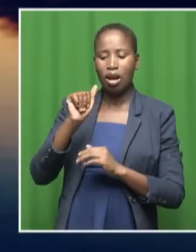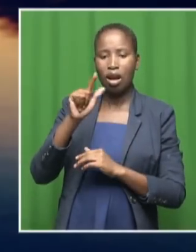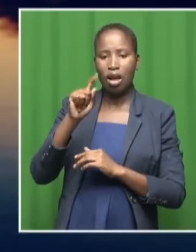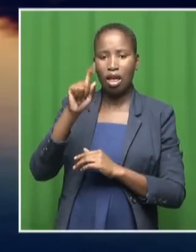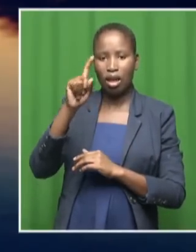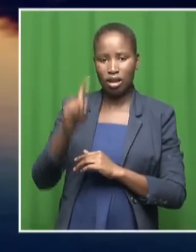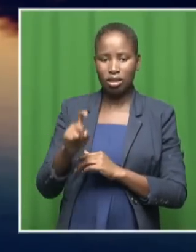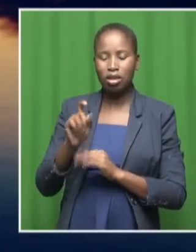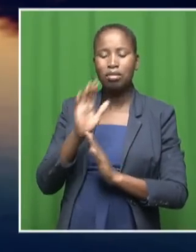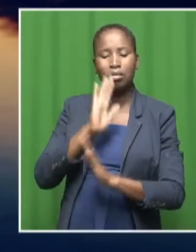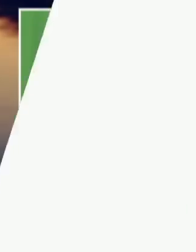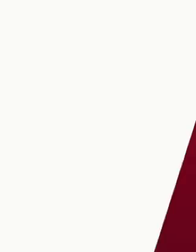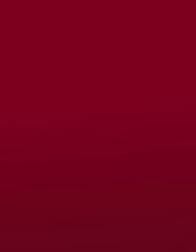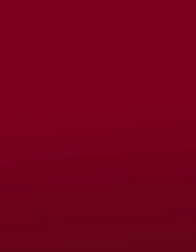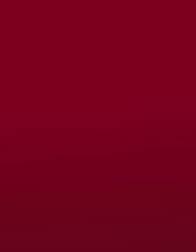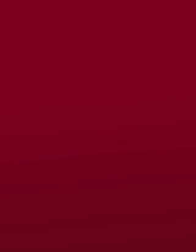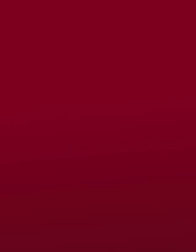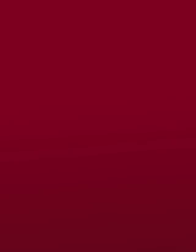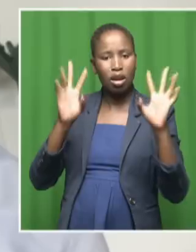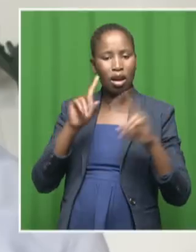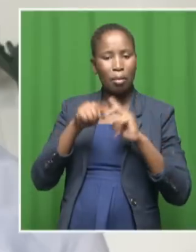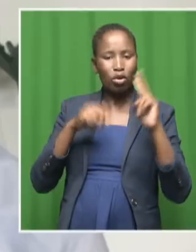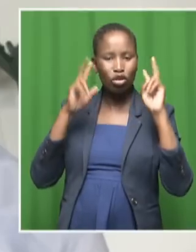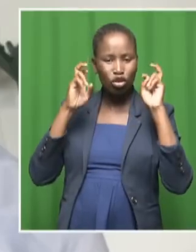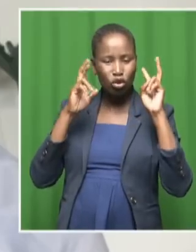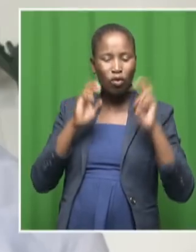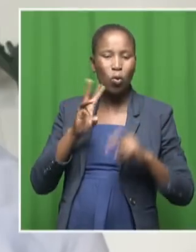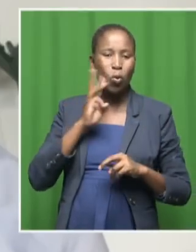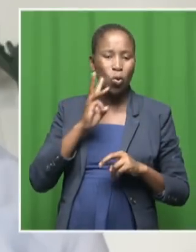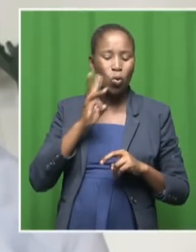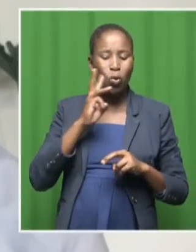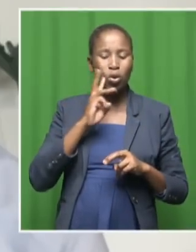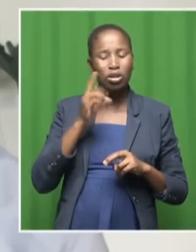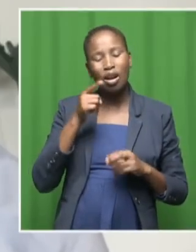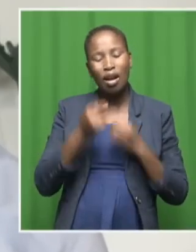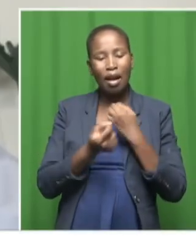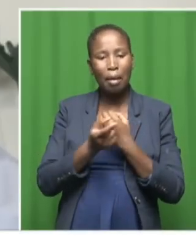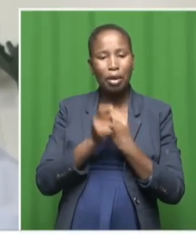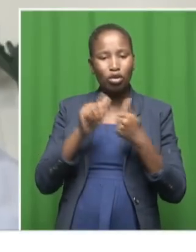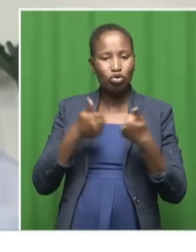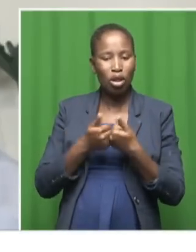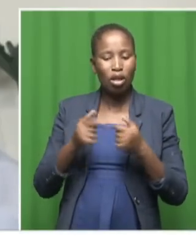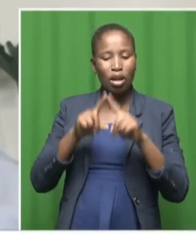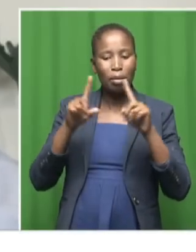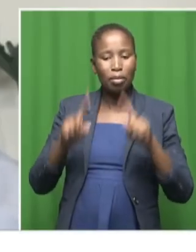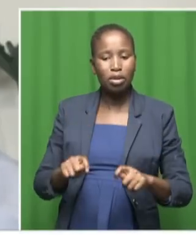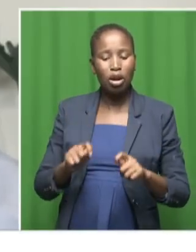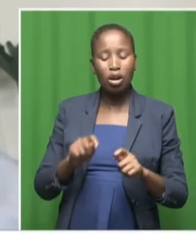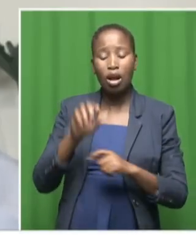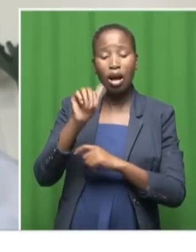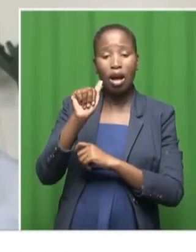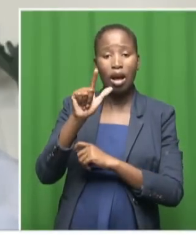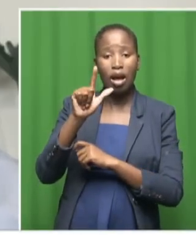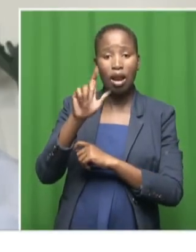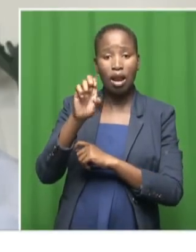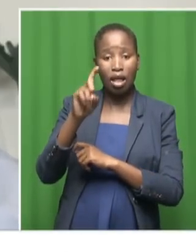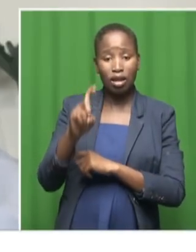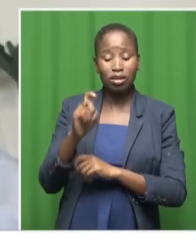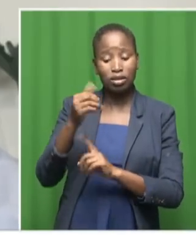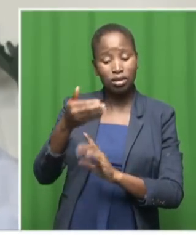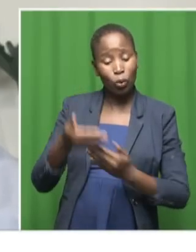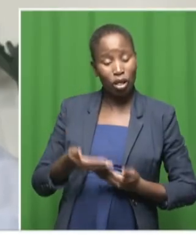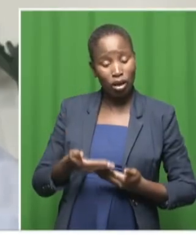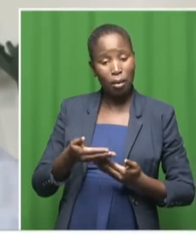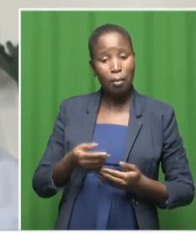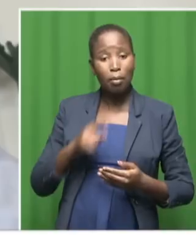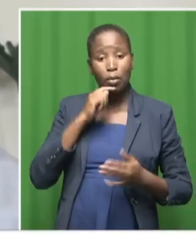of the Mayoral Advisory Committee on Water Quality, City of Cape Town. Alex, a very good morning. Thank you so much for joining us. Welcome to Morning Live. Good morning. Thank